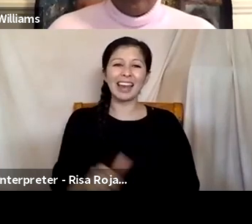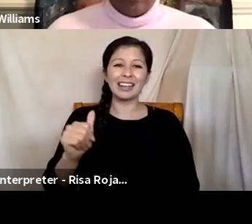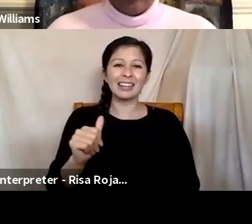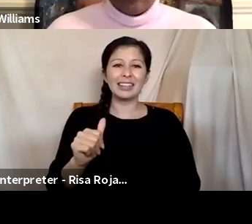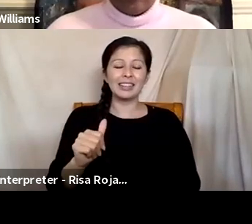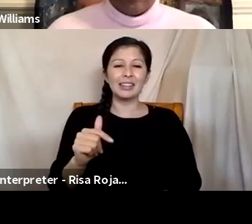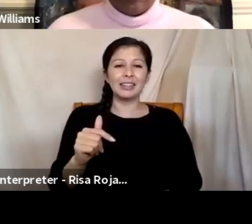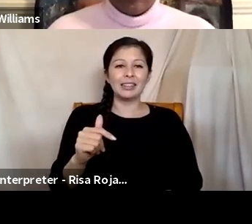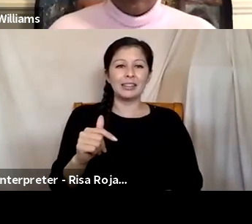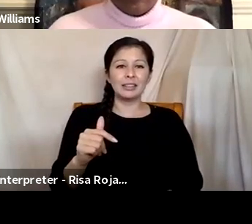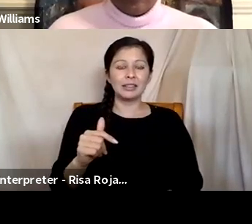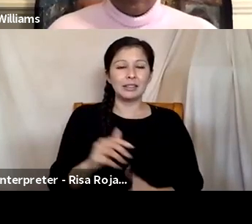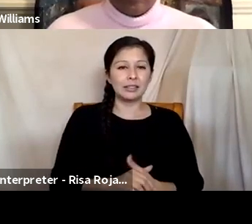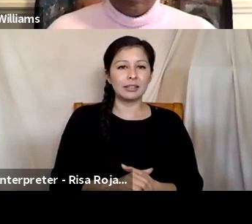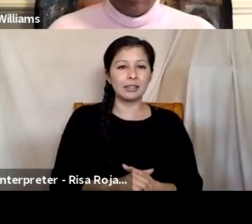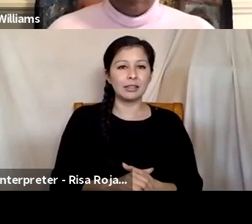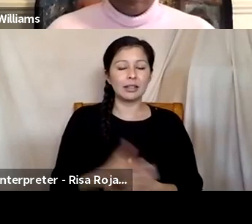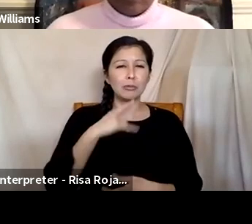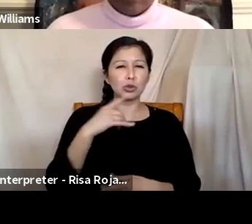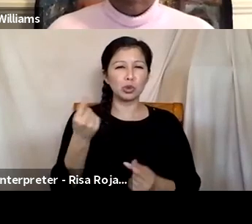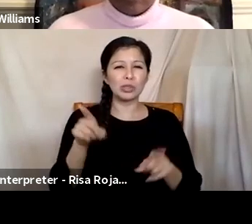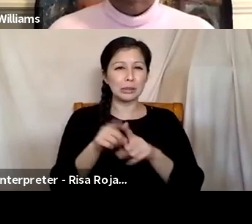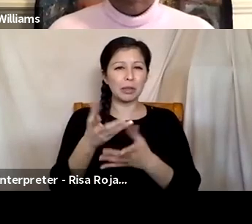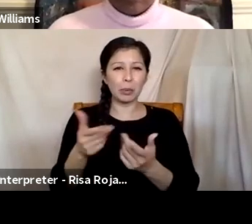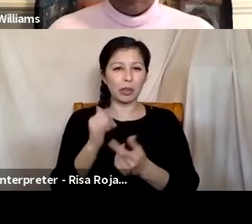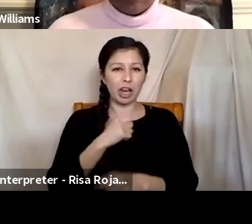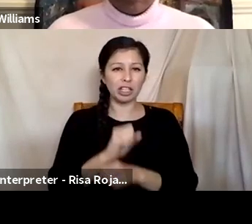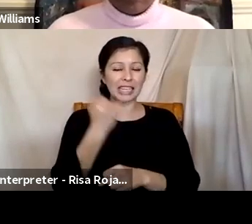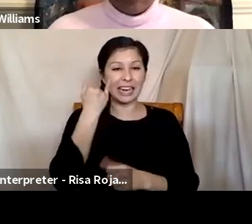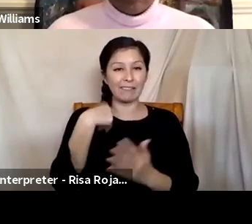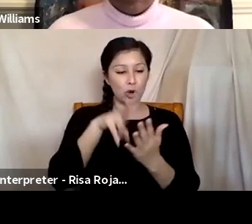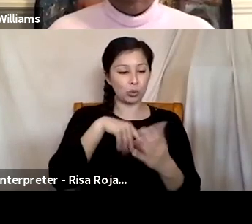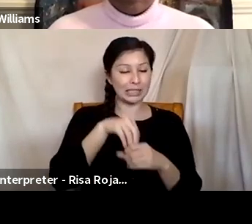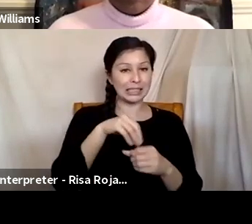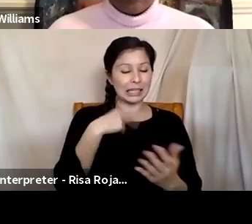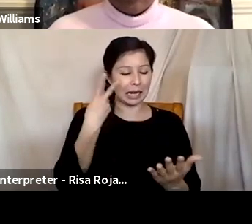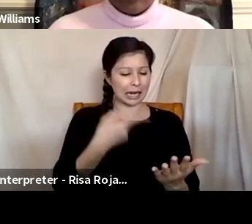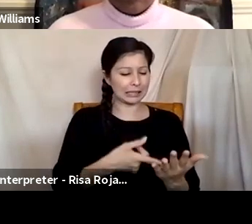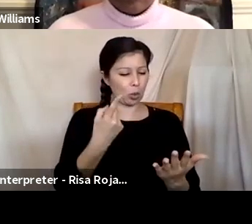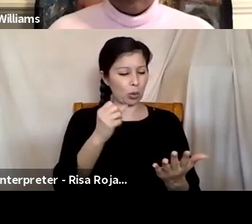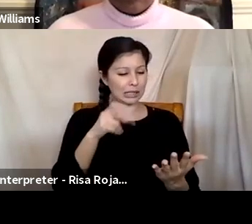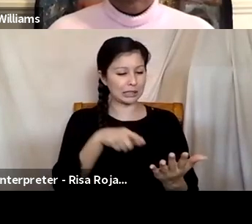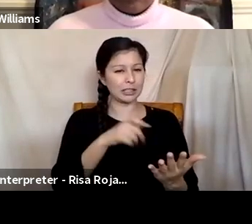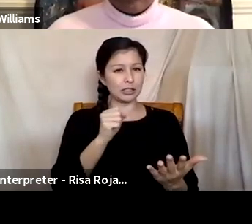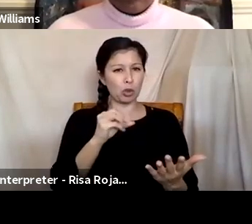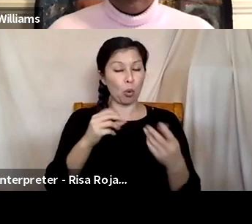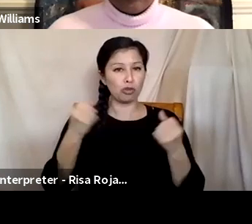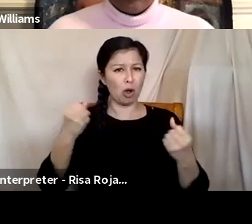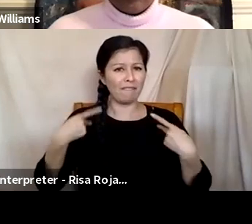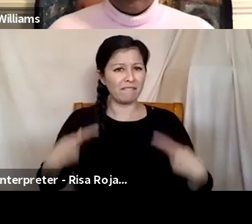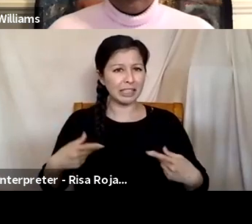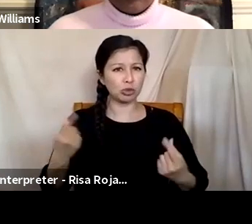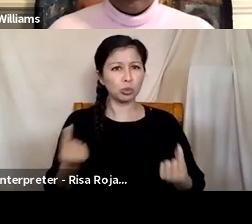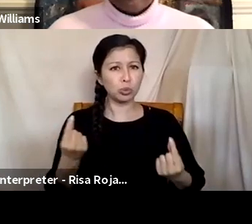do very similar things with our jobs. If I'm reading sides and I see this or one scene that is so physical, it's